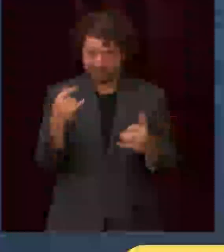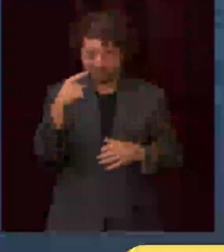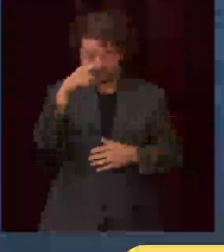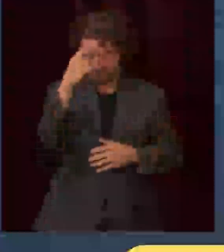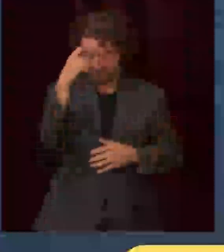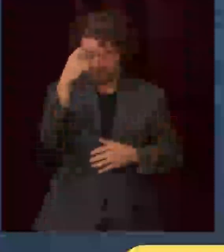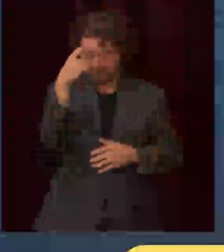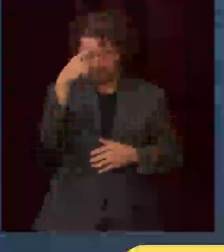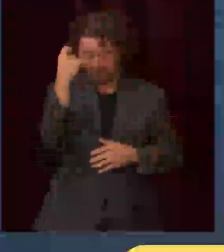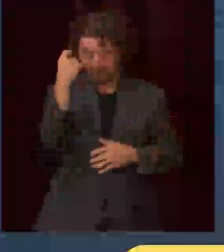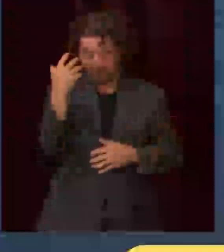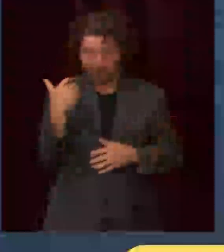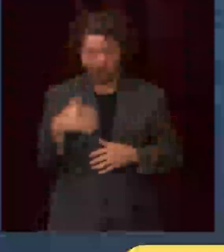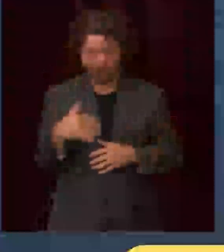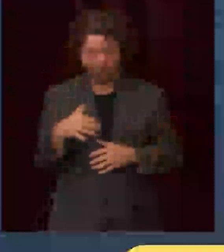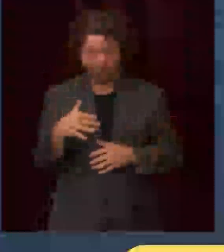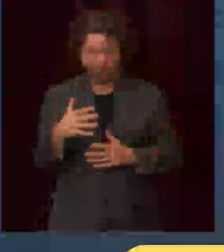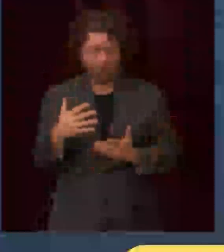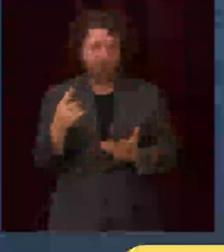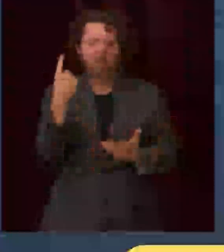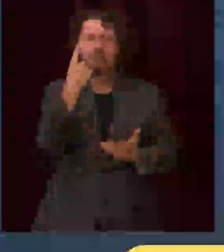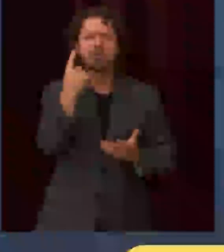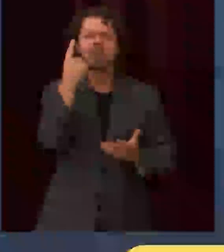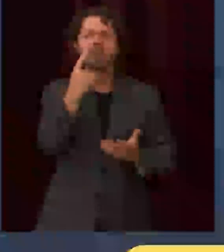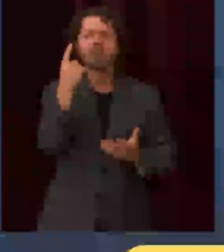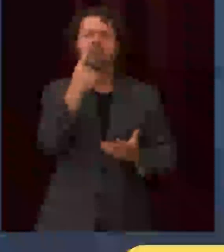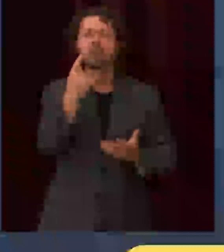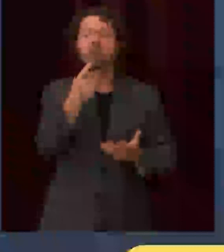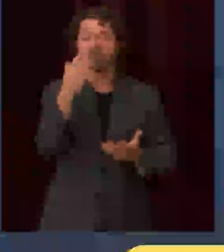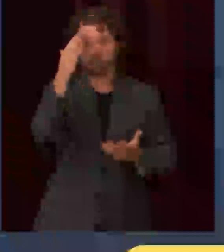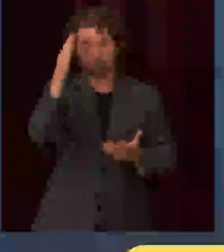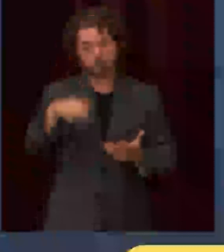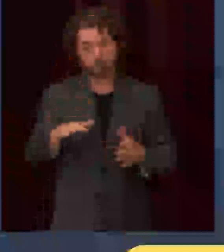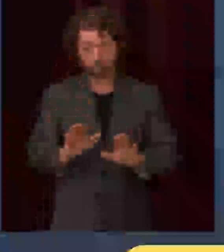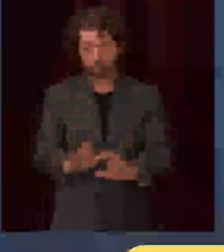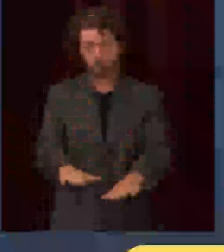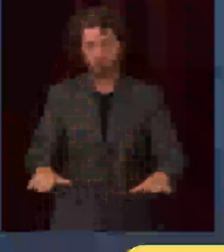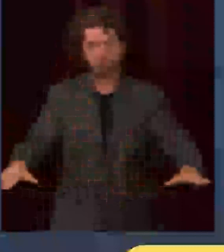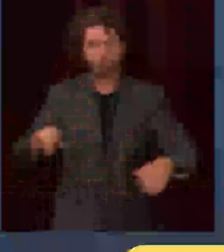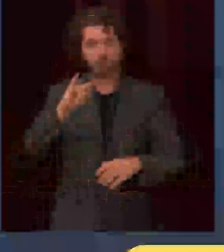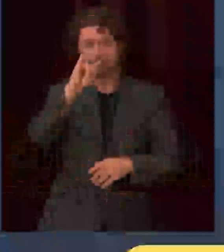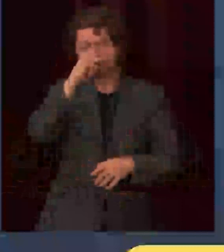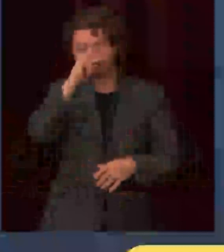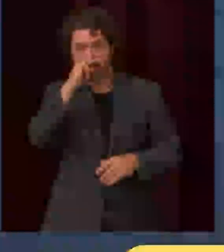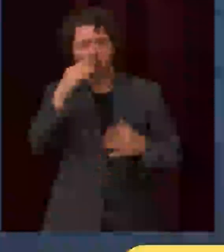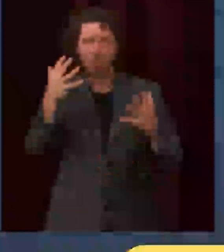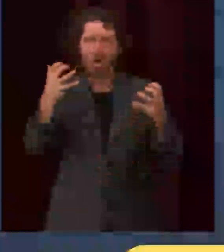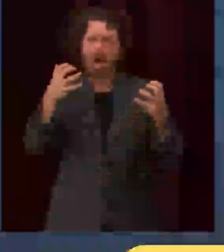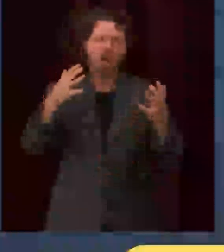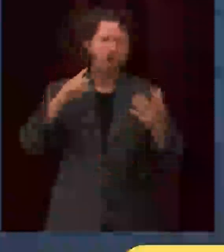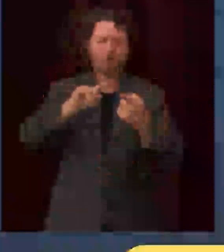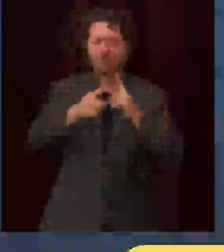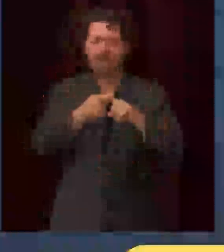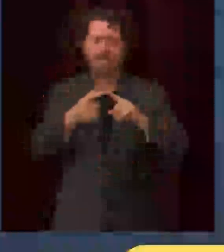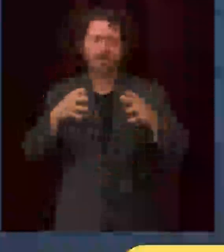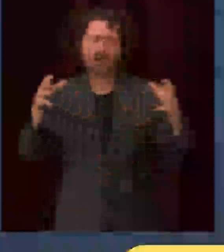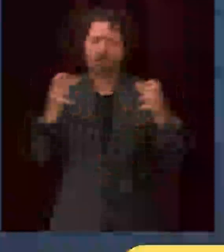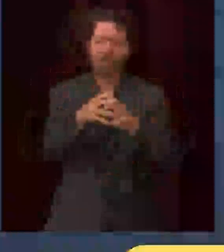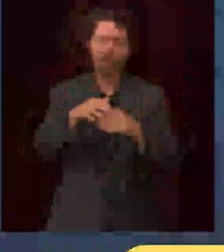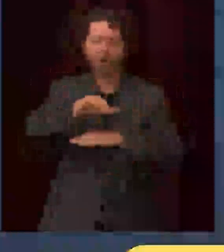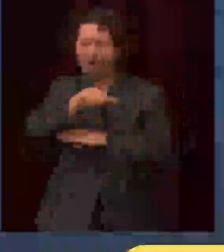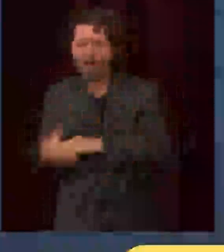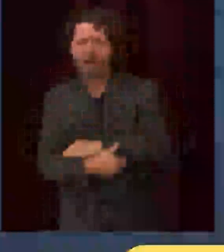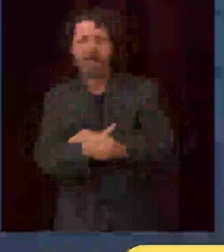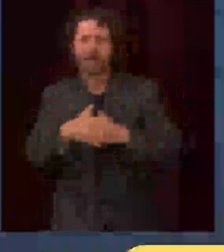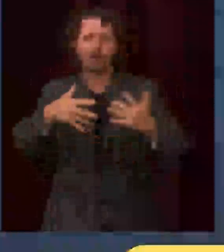kids who want to get out of the house, and sleepovers and play dates and things like that? Where are we standing on those gatherings? And then also, where do